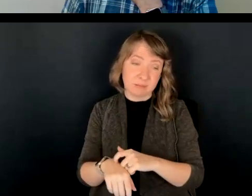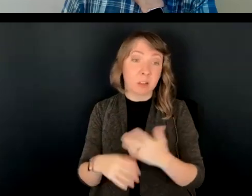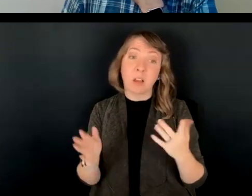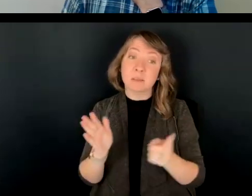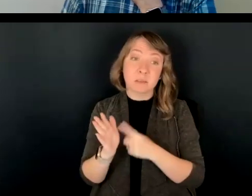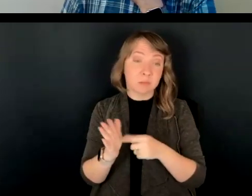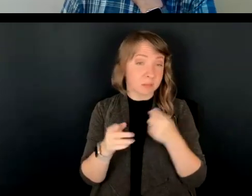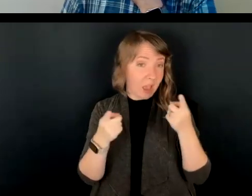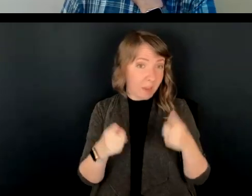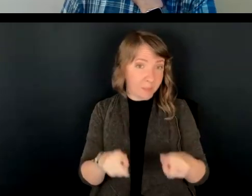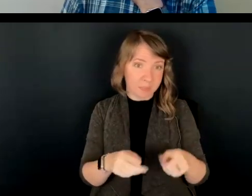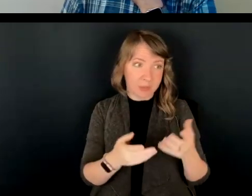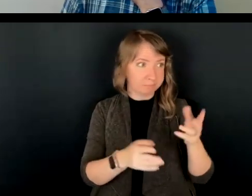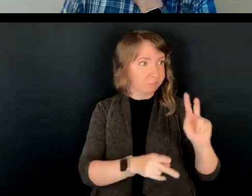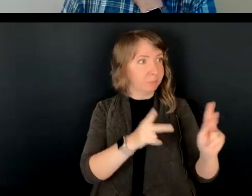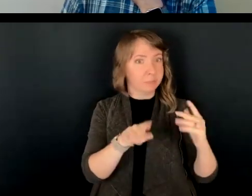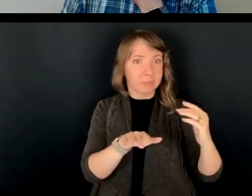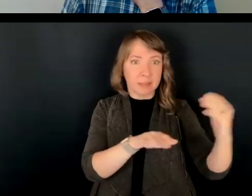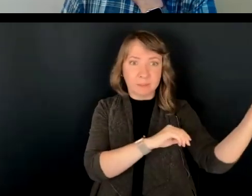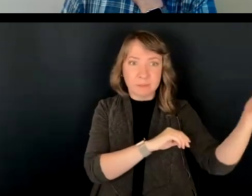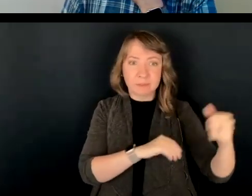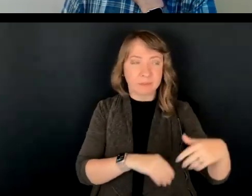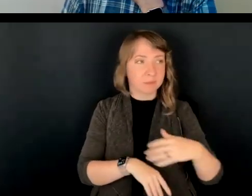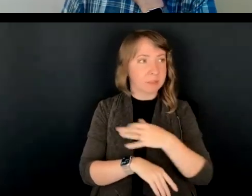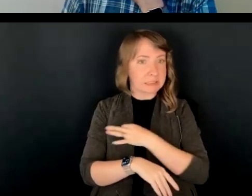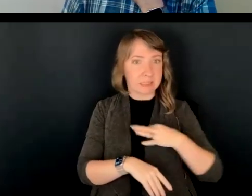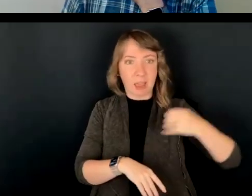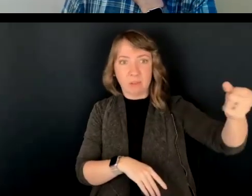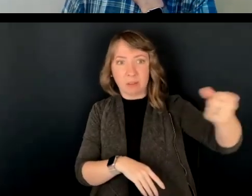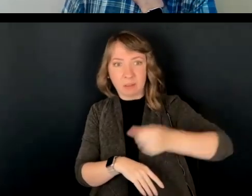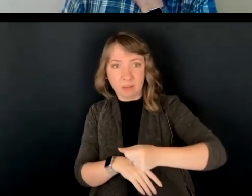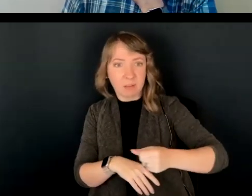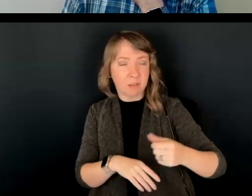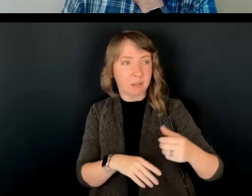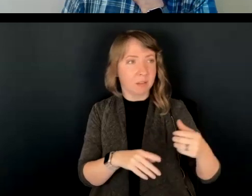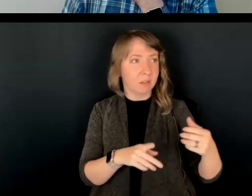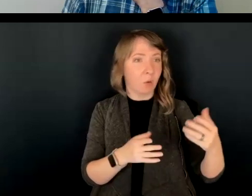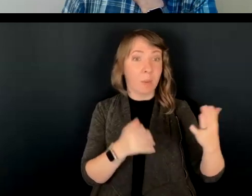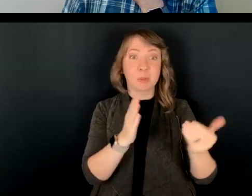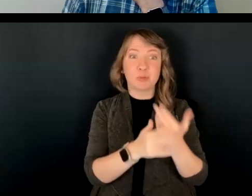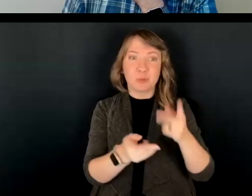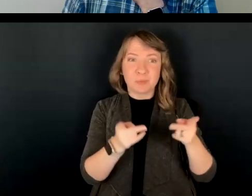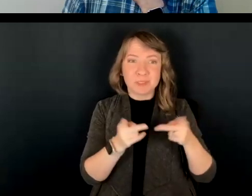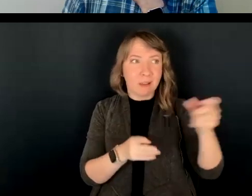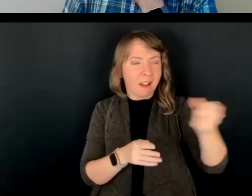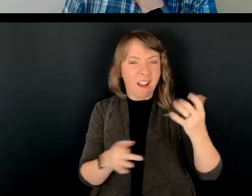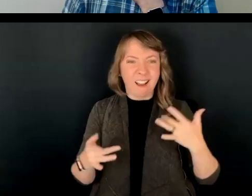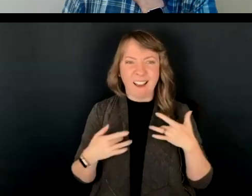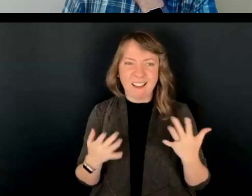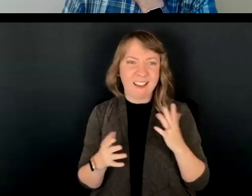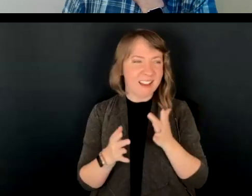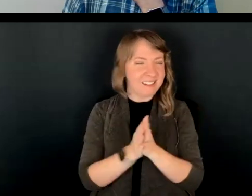staffing, and you get a new person in a Forest Service position that's really enthusiastic, really excited, and we've literally had calls where it's like,